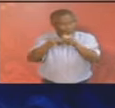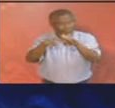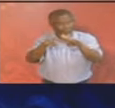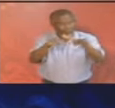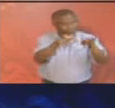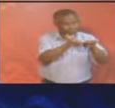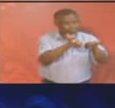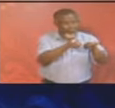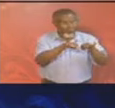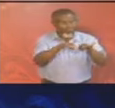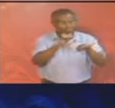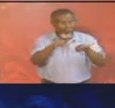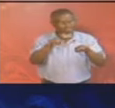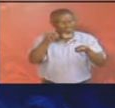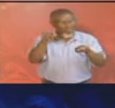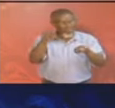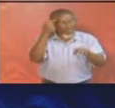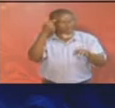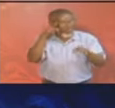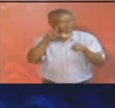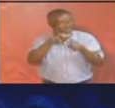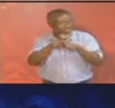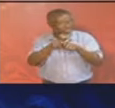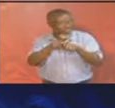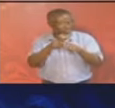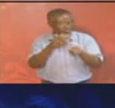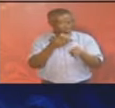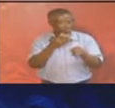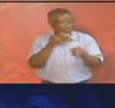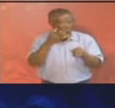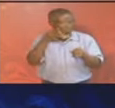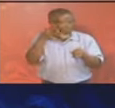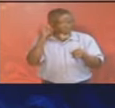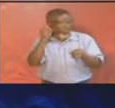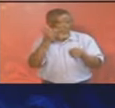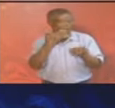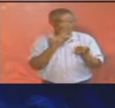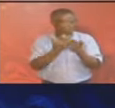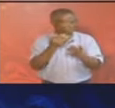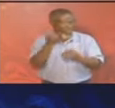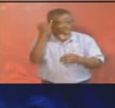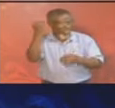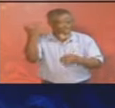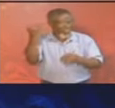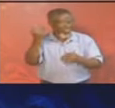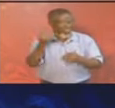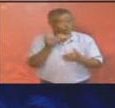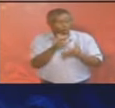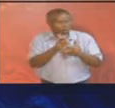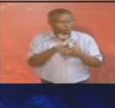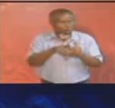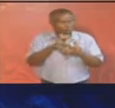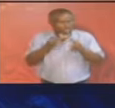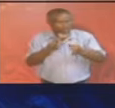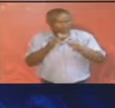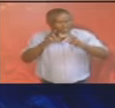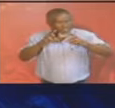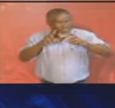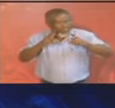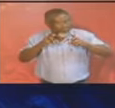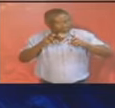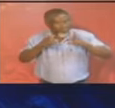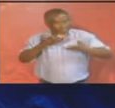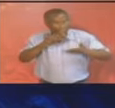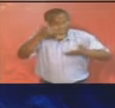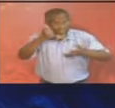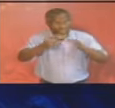good thing to do at that time, or could it have waited a little longer? And what would you do